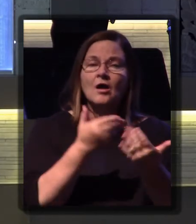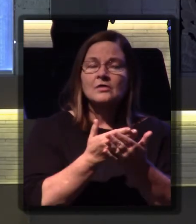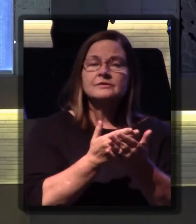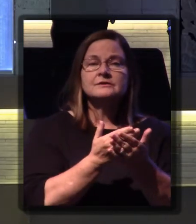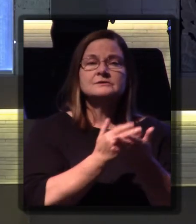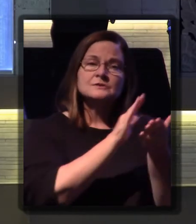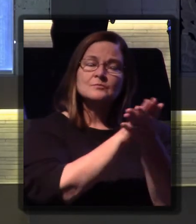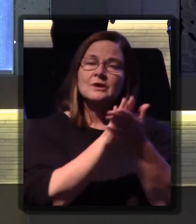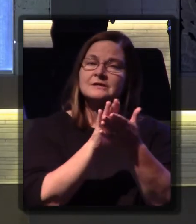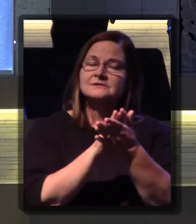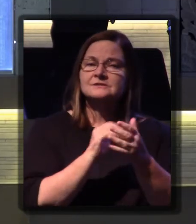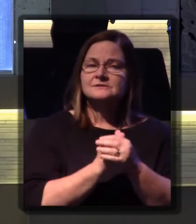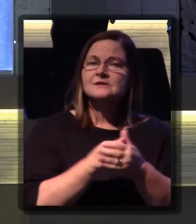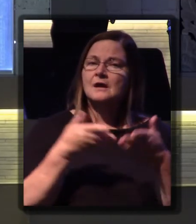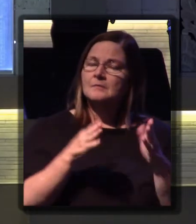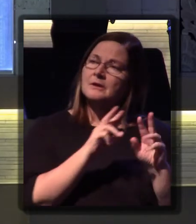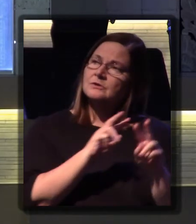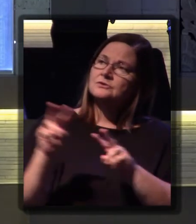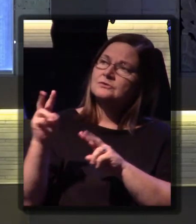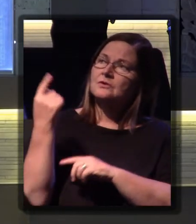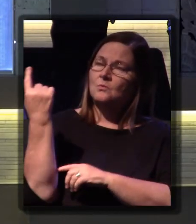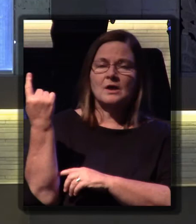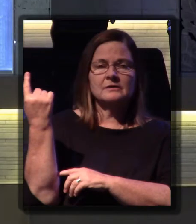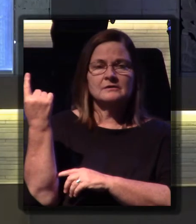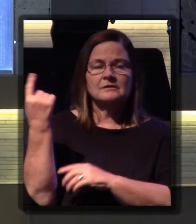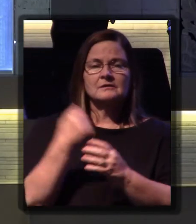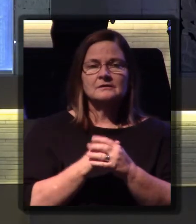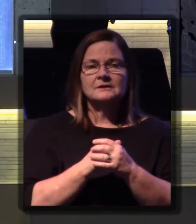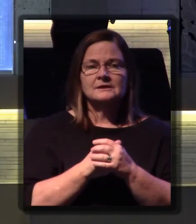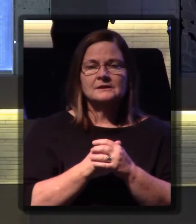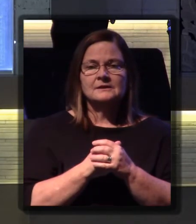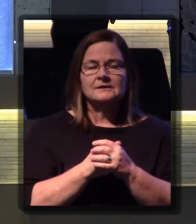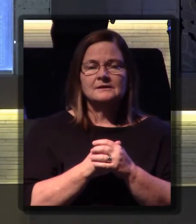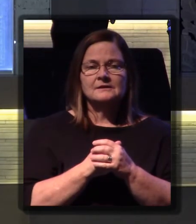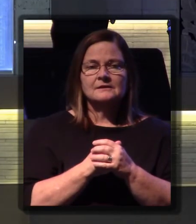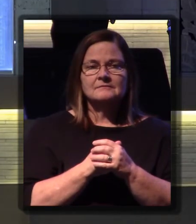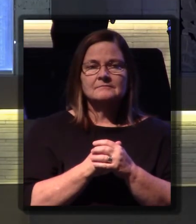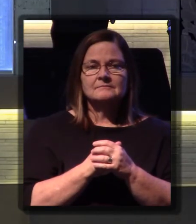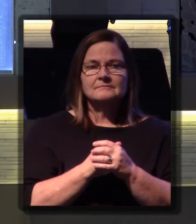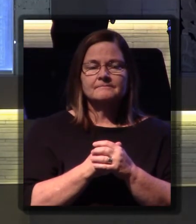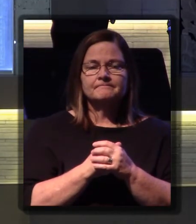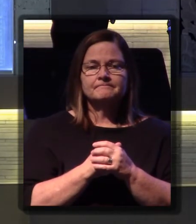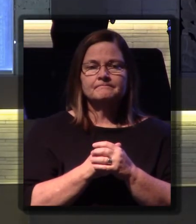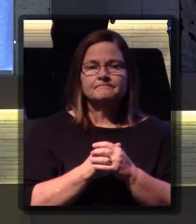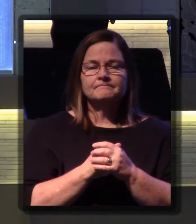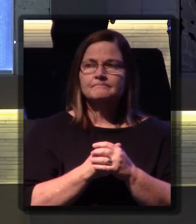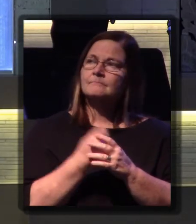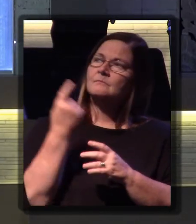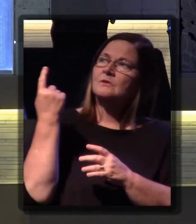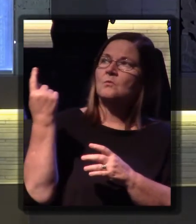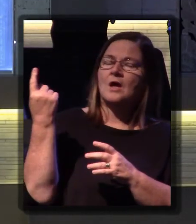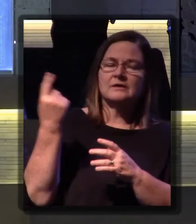the Torah Psalm of Psalm 1 and all of these praises in the book of Tehillim point, may we turn